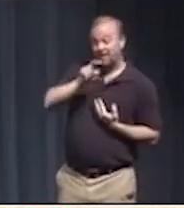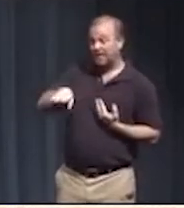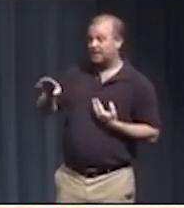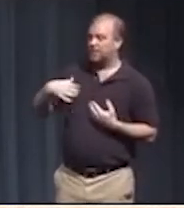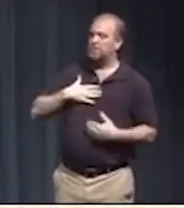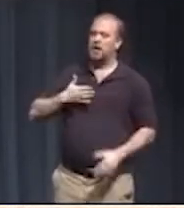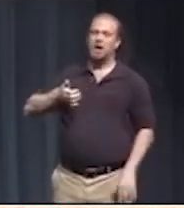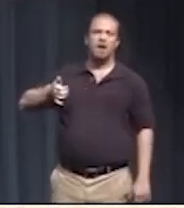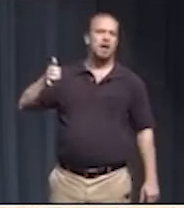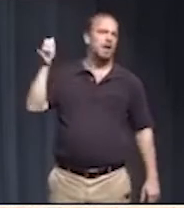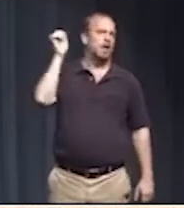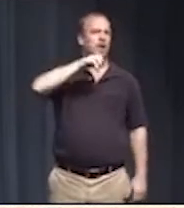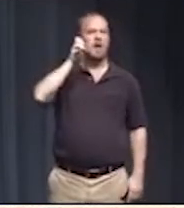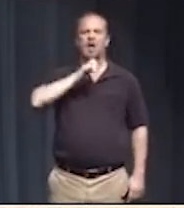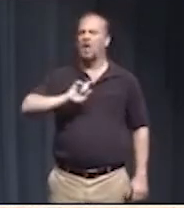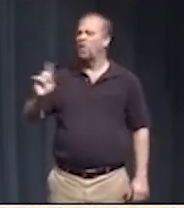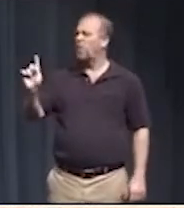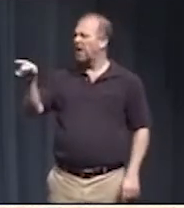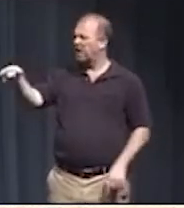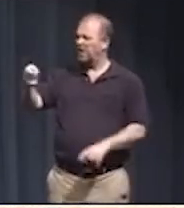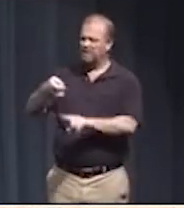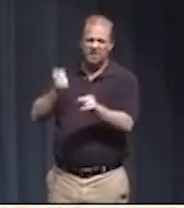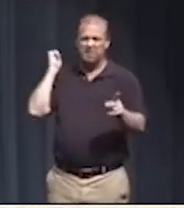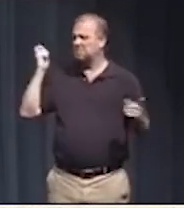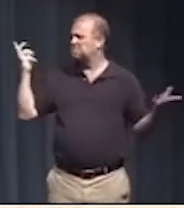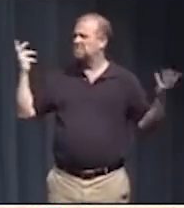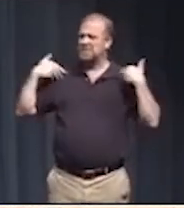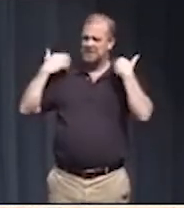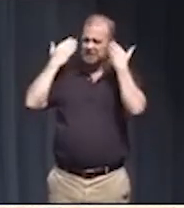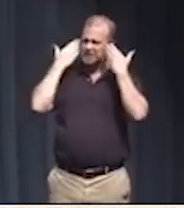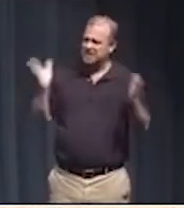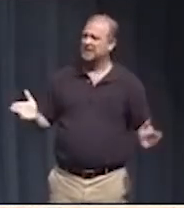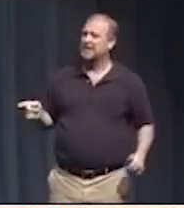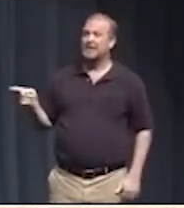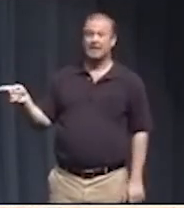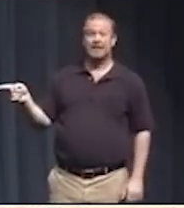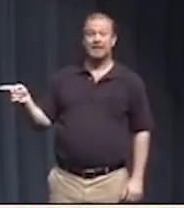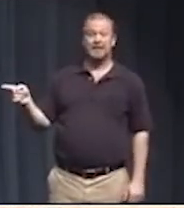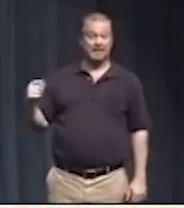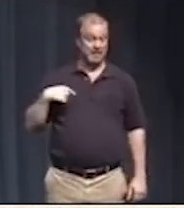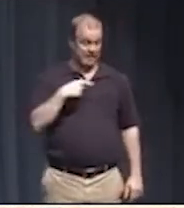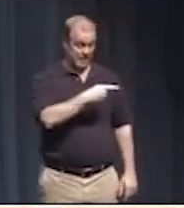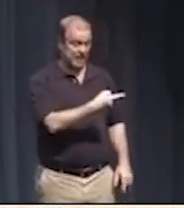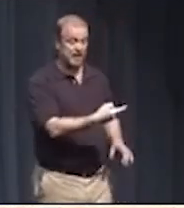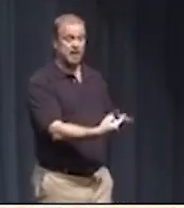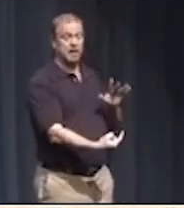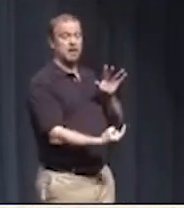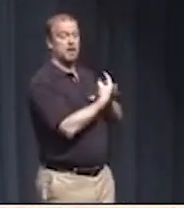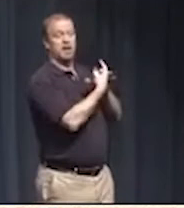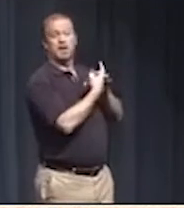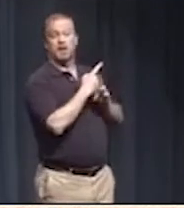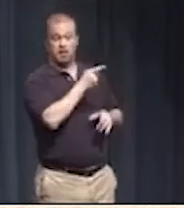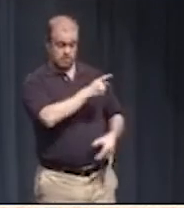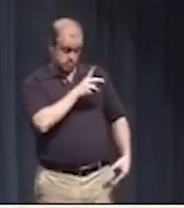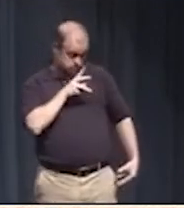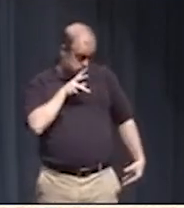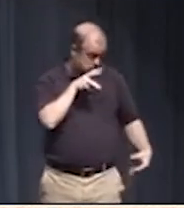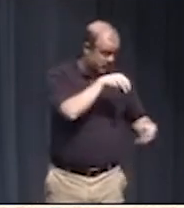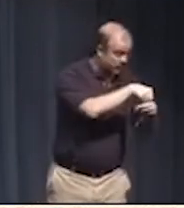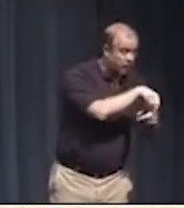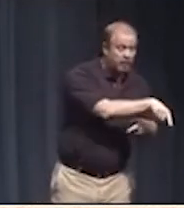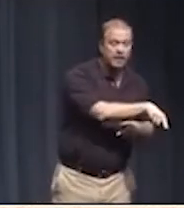"Dear God, what planet did you fall off of?" He will never get himself involved in that situation again, because you've just told